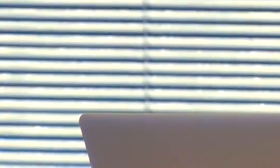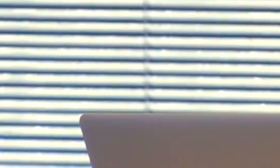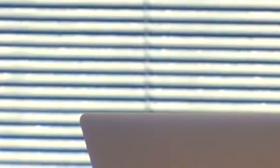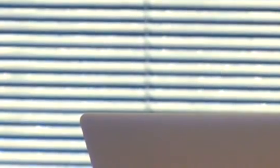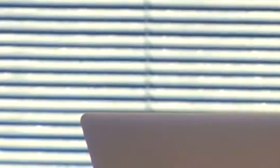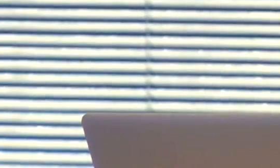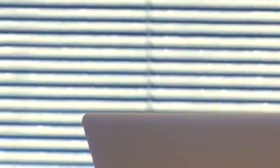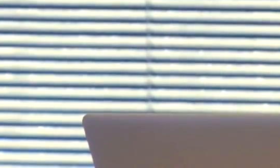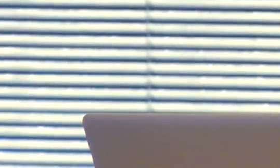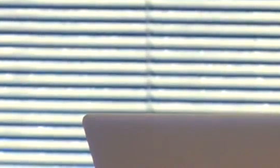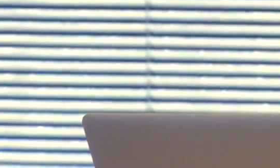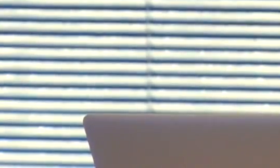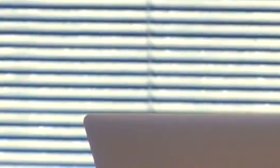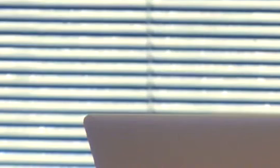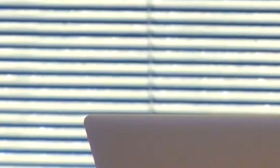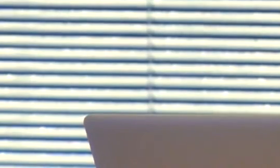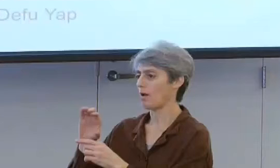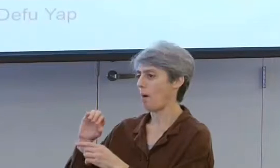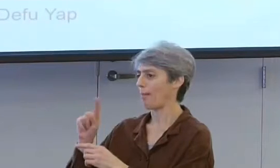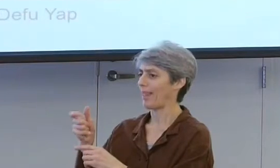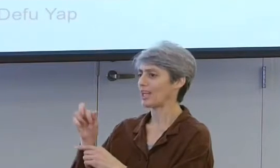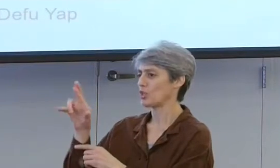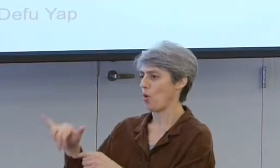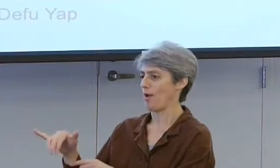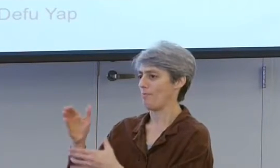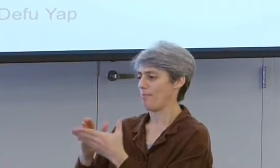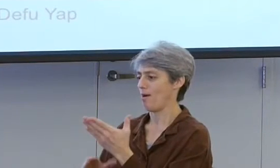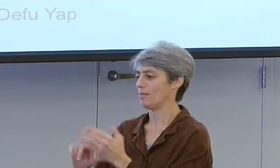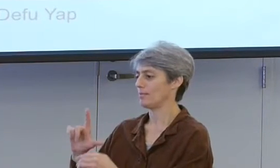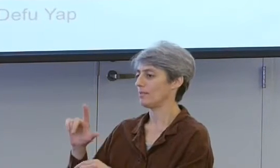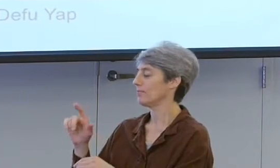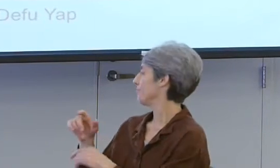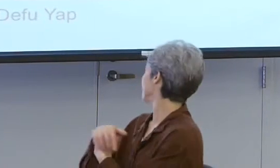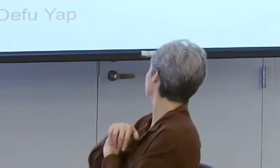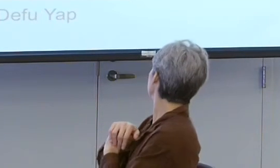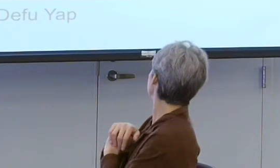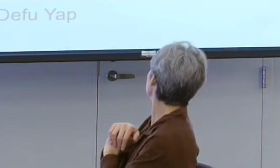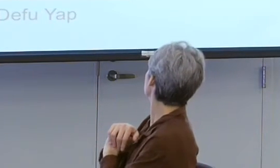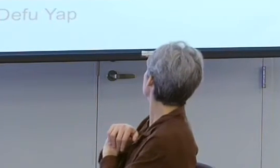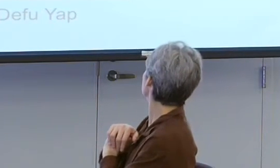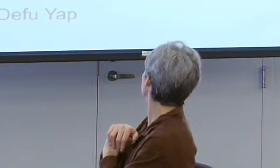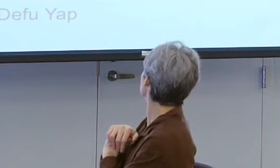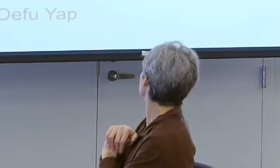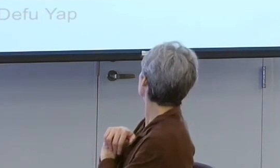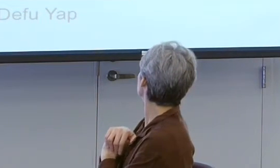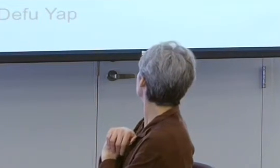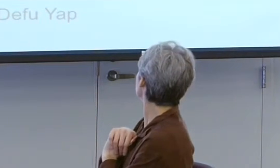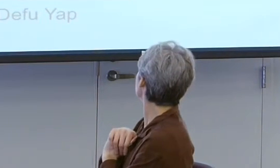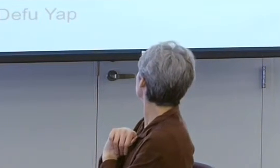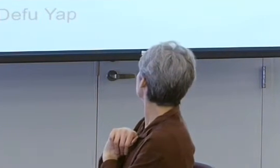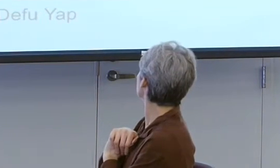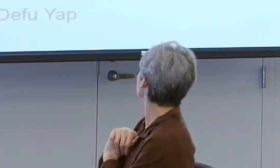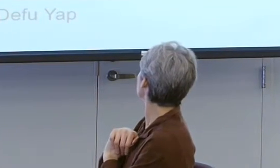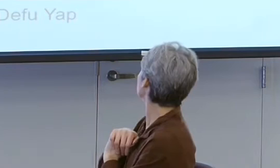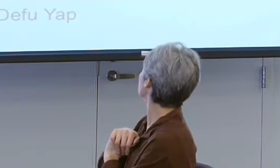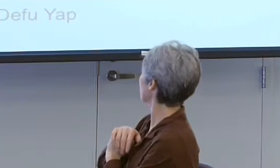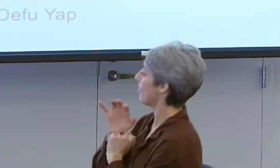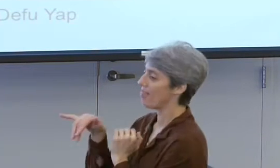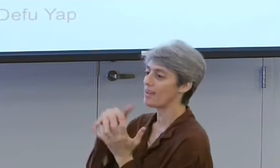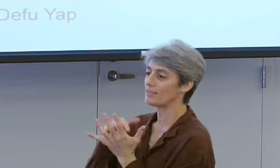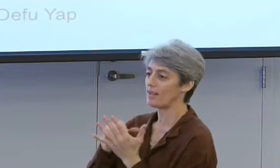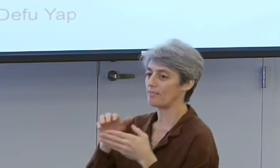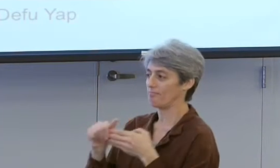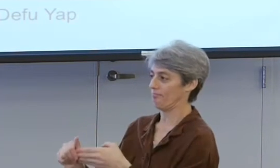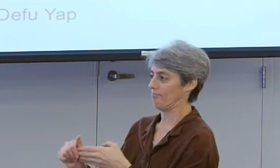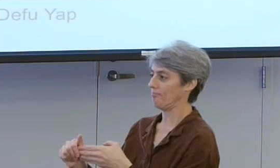aspects of these words' forms. This is work that's being led by Defu Yap, who is right here. So I'll refer you